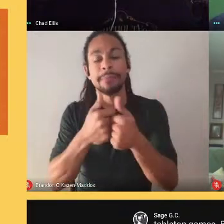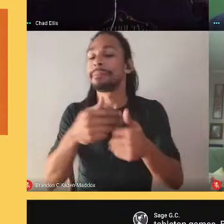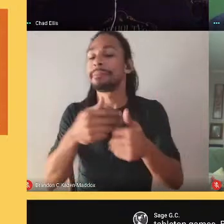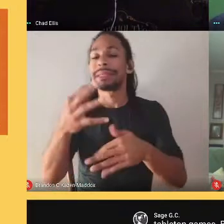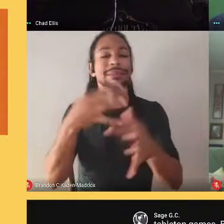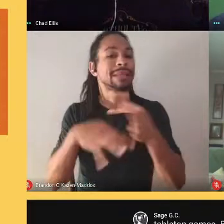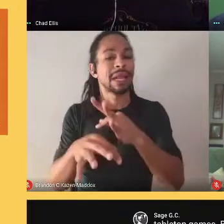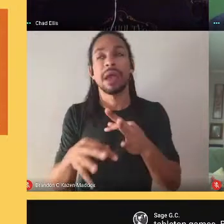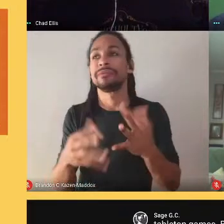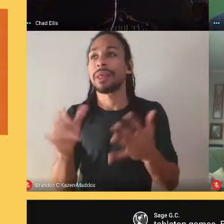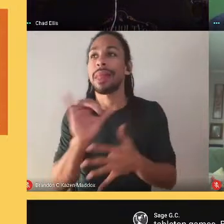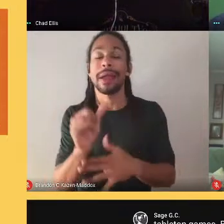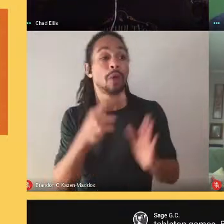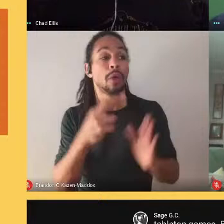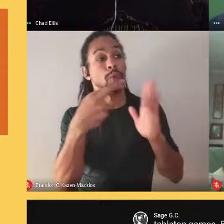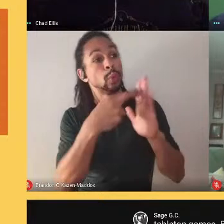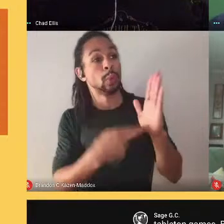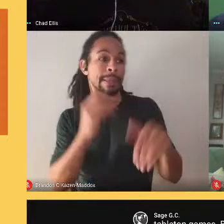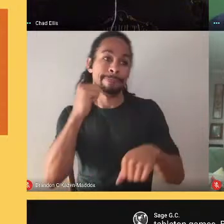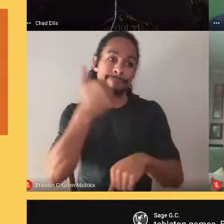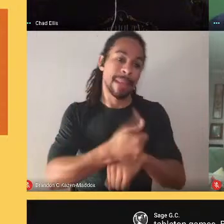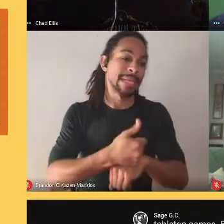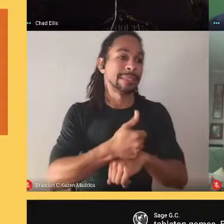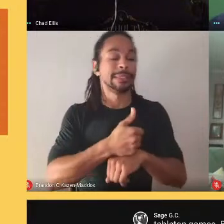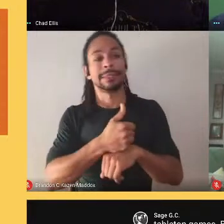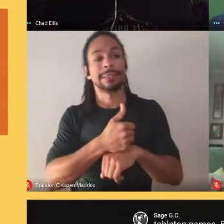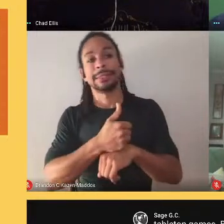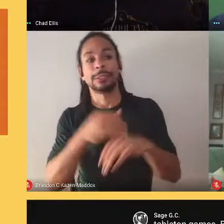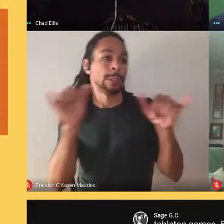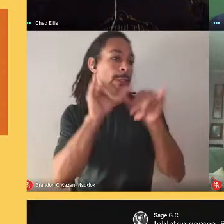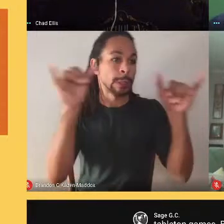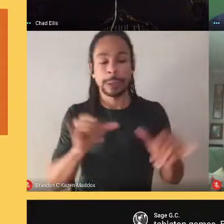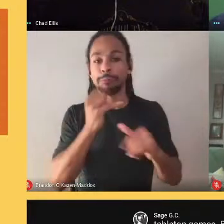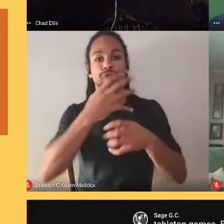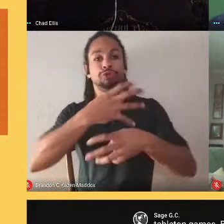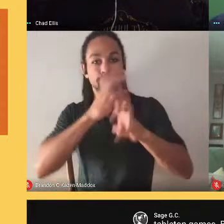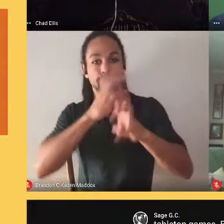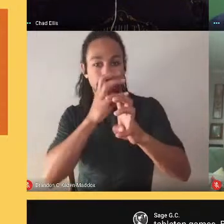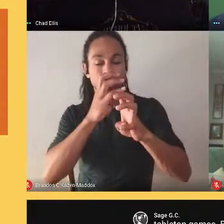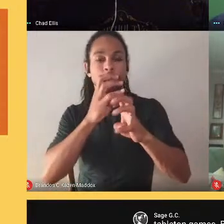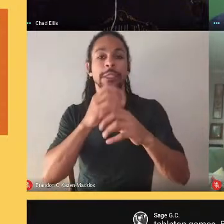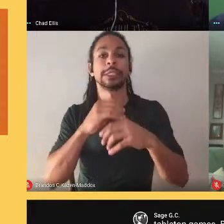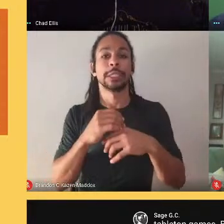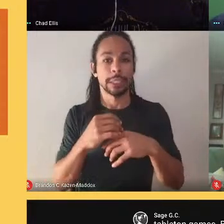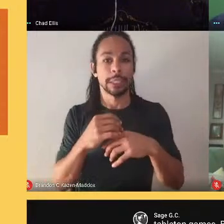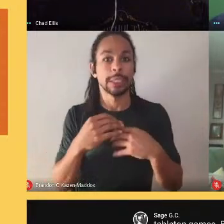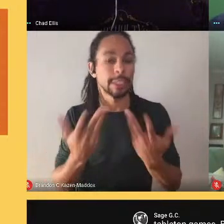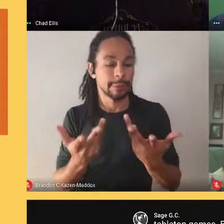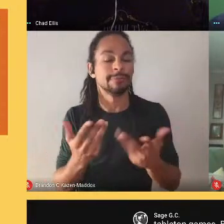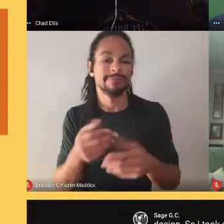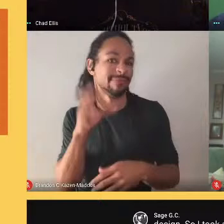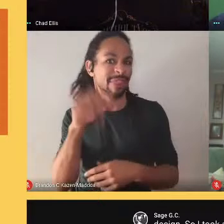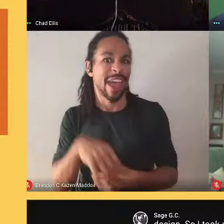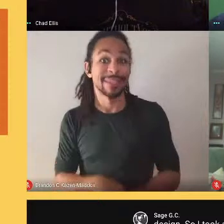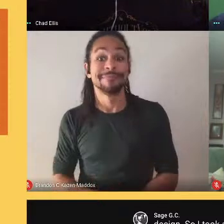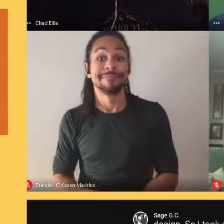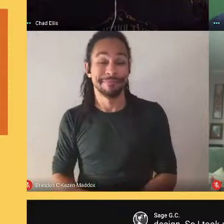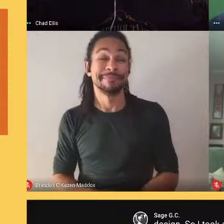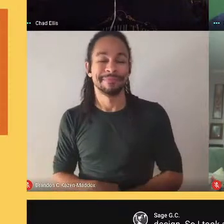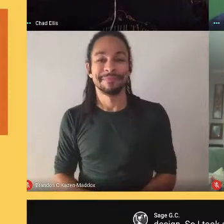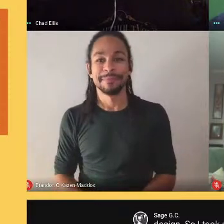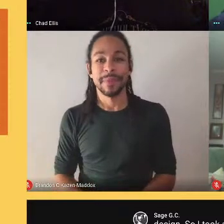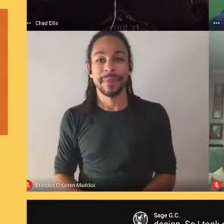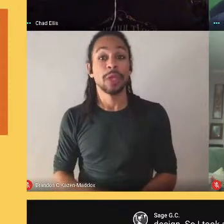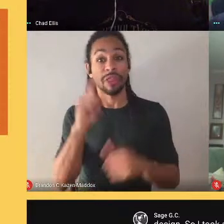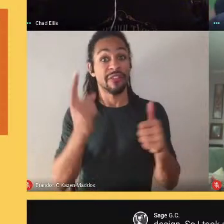a fully fledged, like, you know, rule book or whatever. The first thing I designed was the one system, and that I